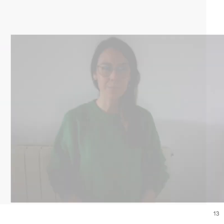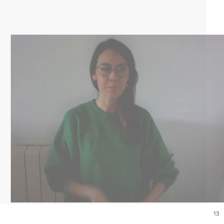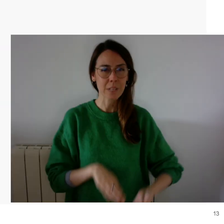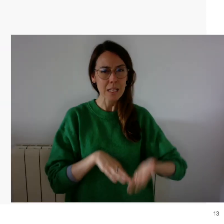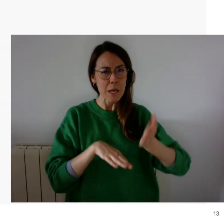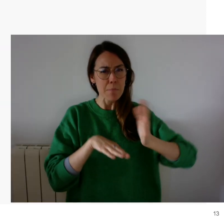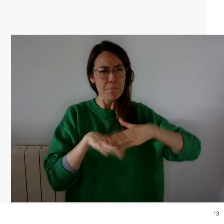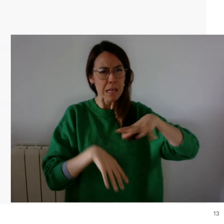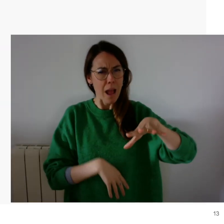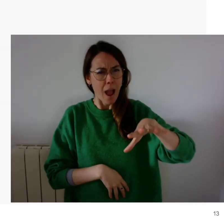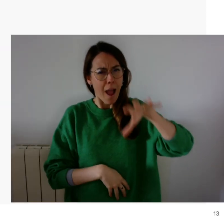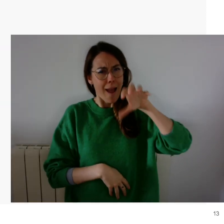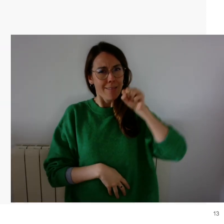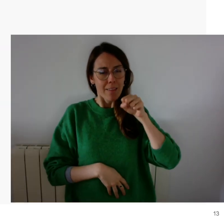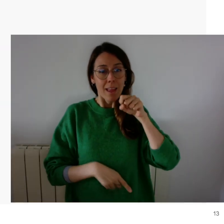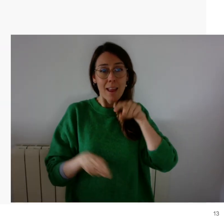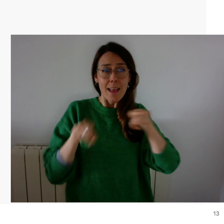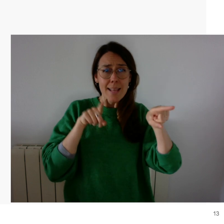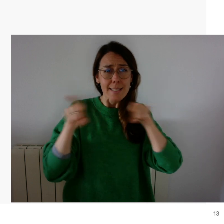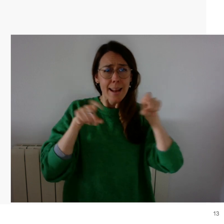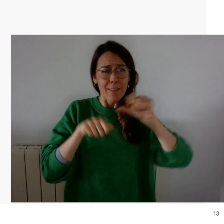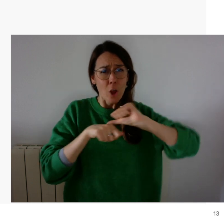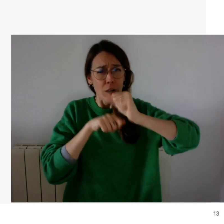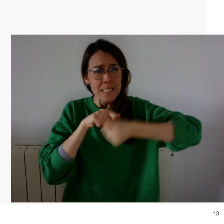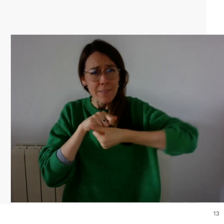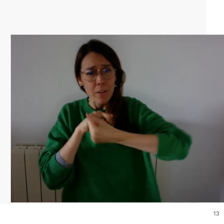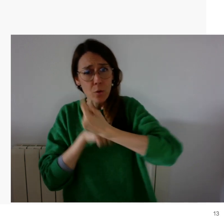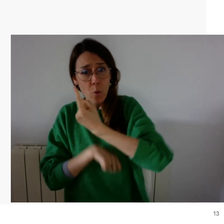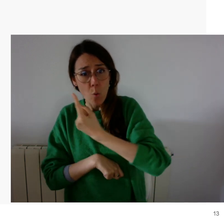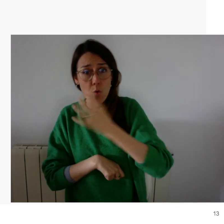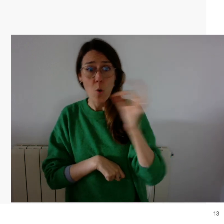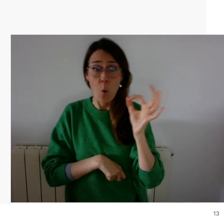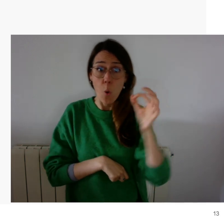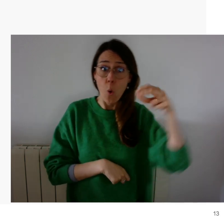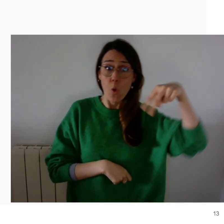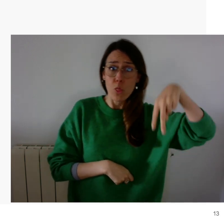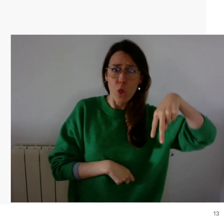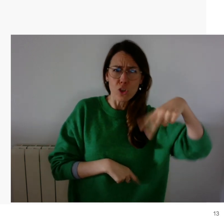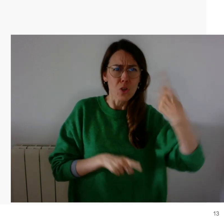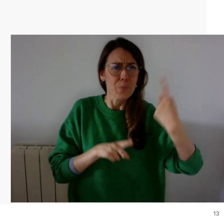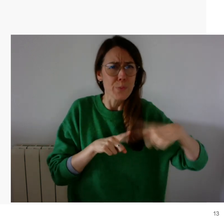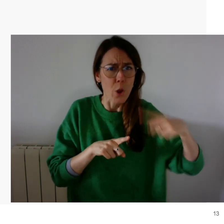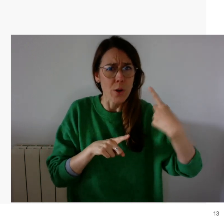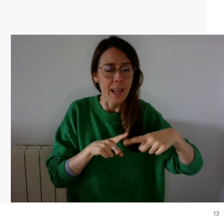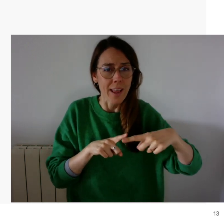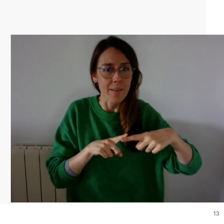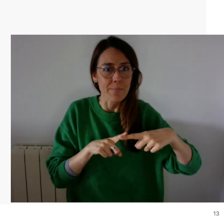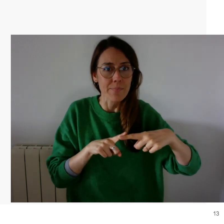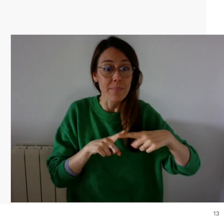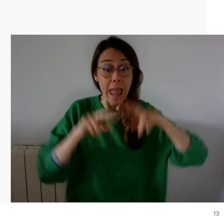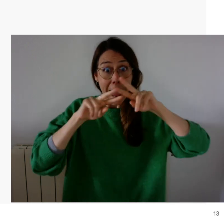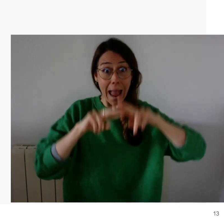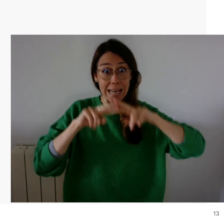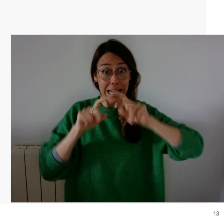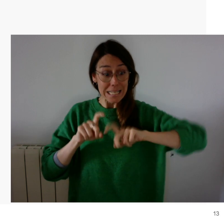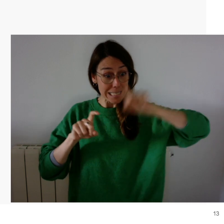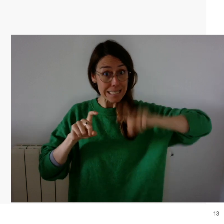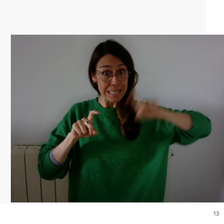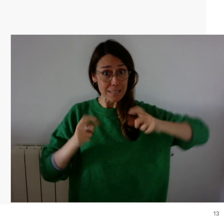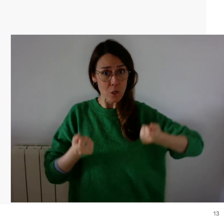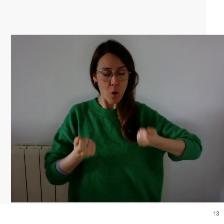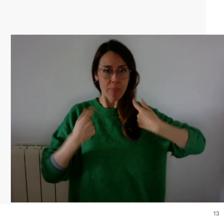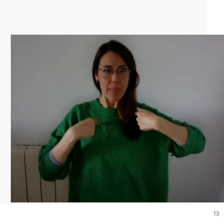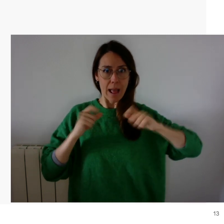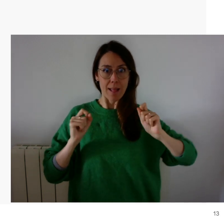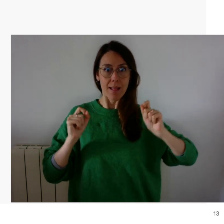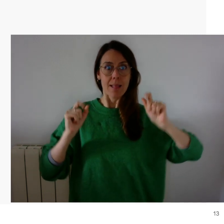So the statistically significant factors that we found to influence the choice between the 1 and the 2